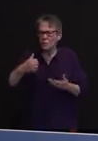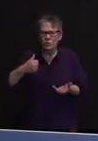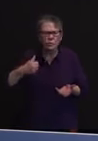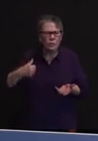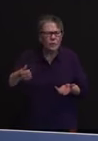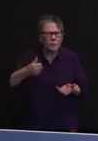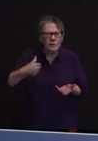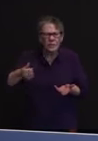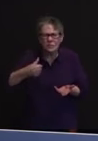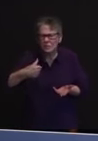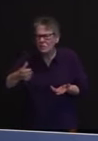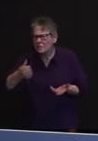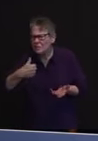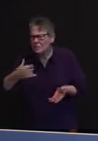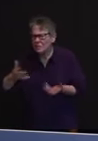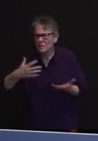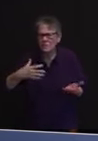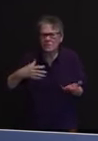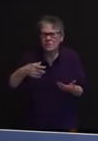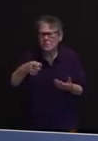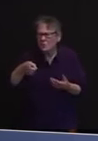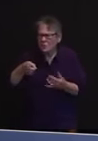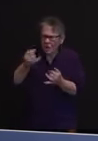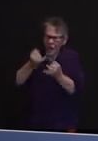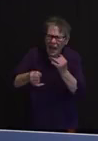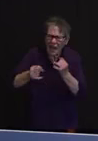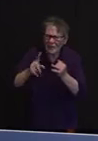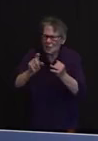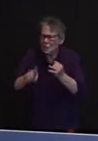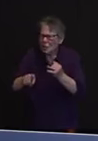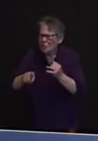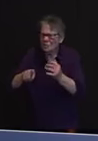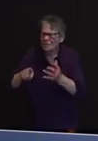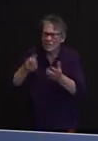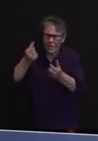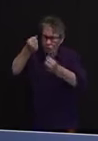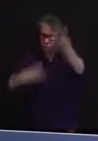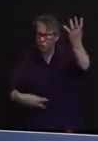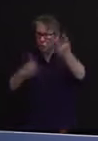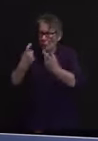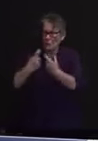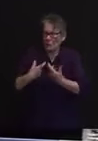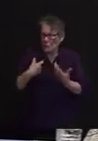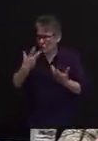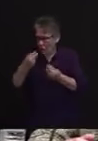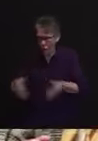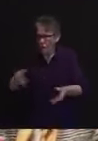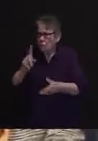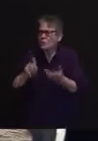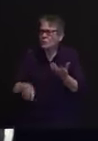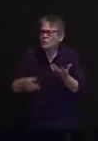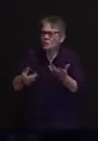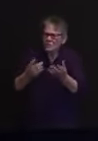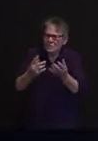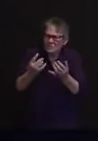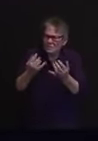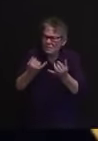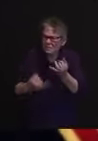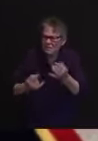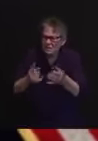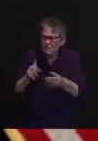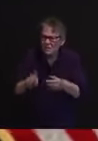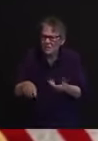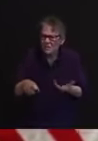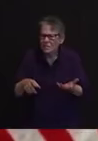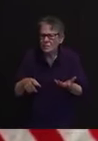last comment, I think you were going to ask that anyway, but Pat's last comments about the ambulance capacity and are people showing up at the hospital,